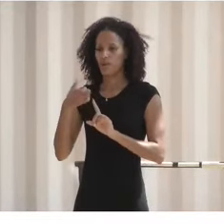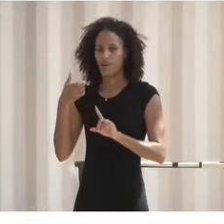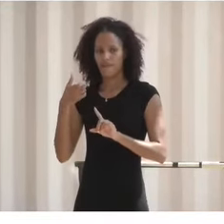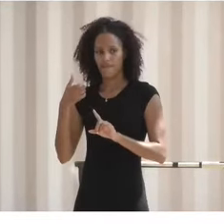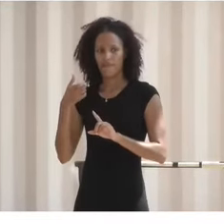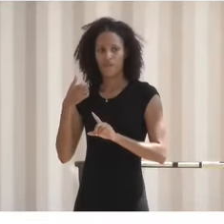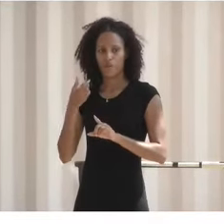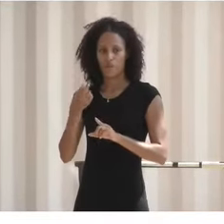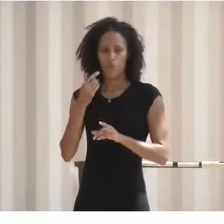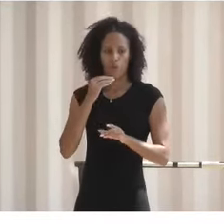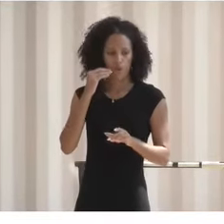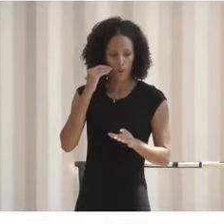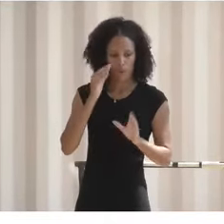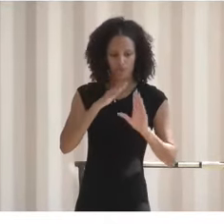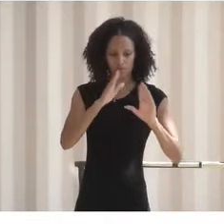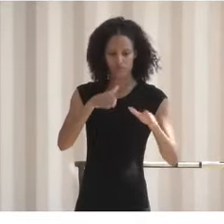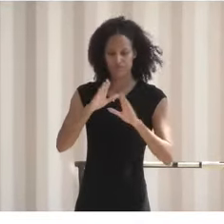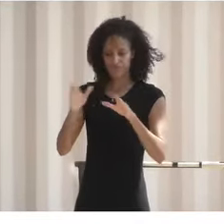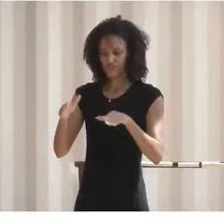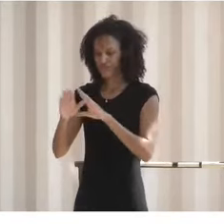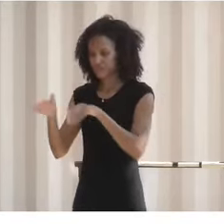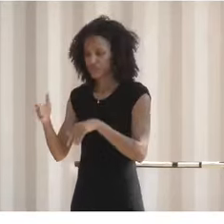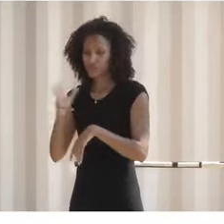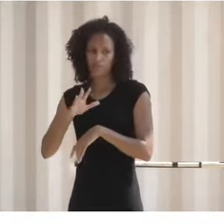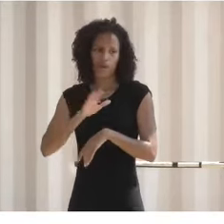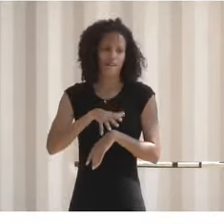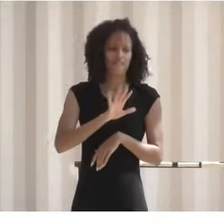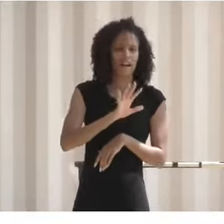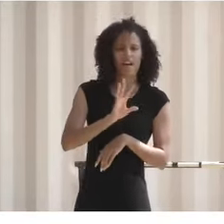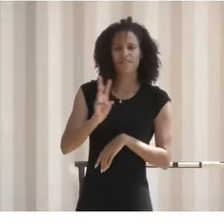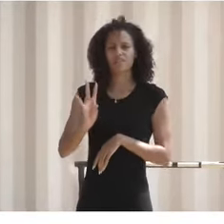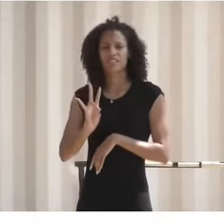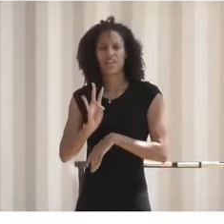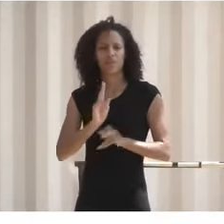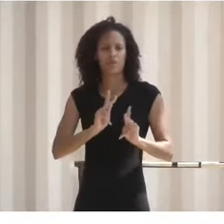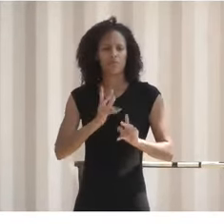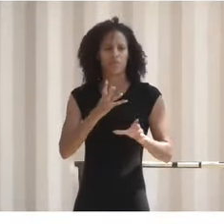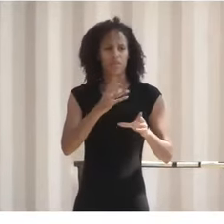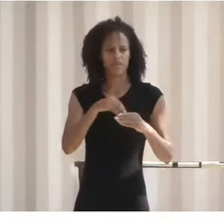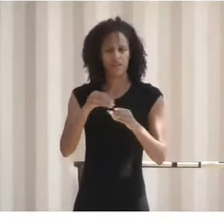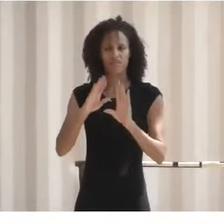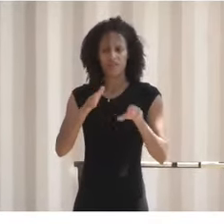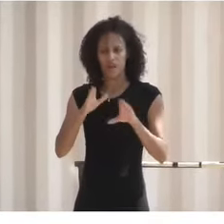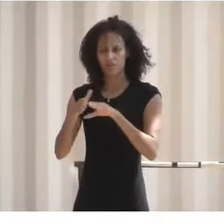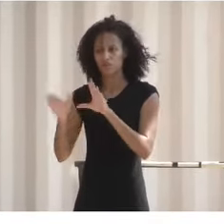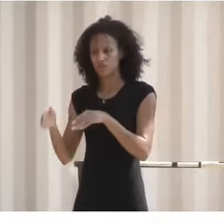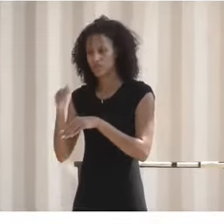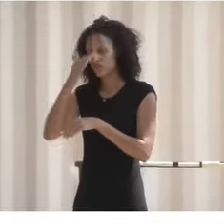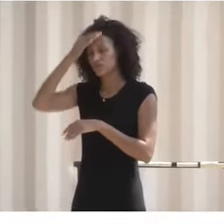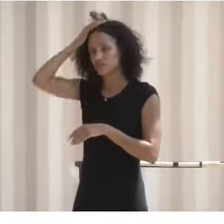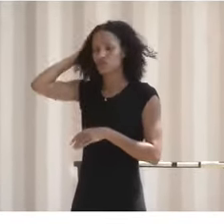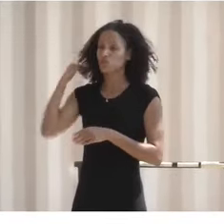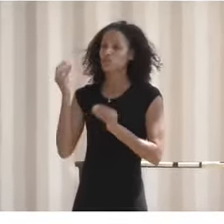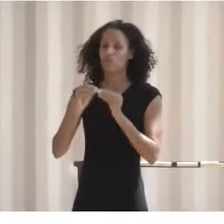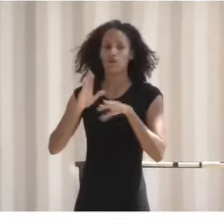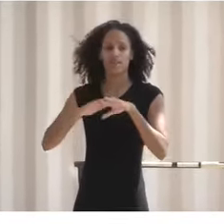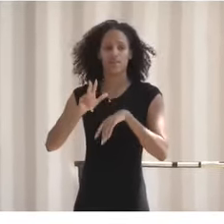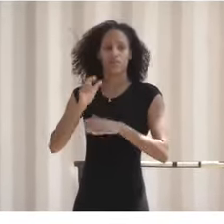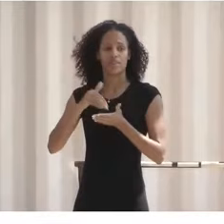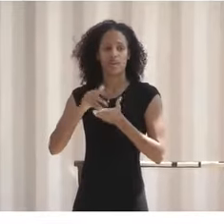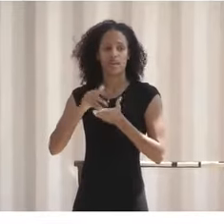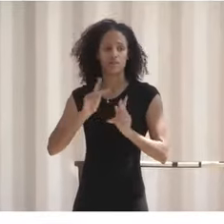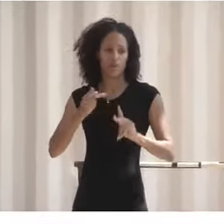they come from one household, and the household has an average of seven people. So we are empowering more than 3,000 people with